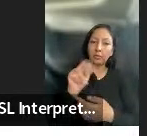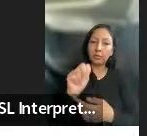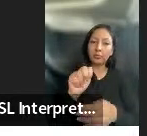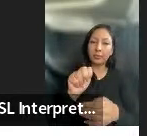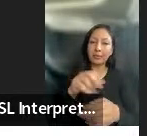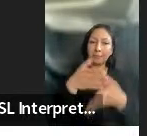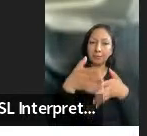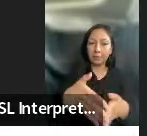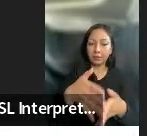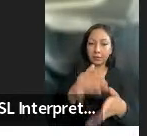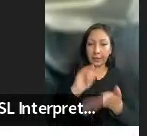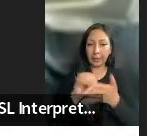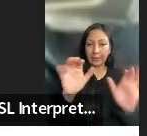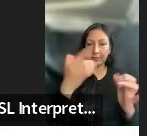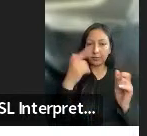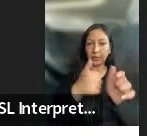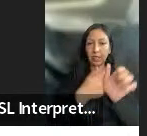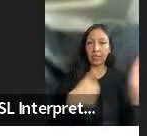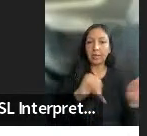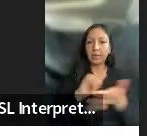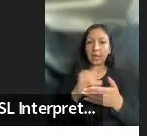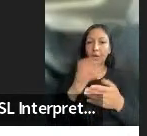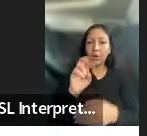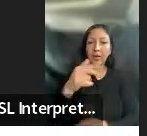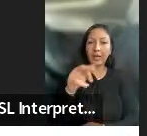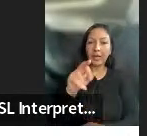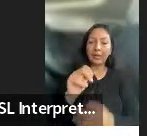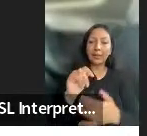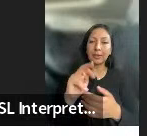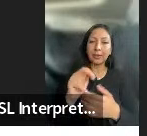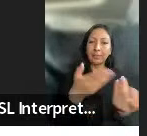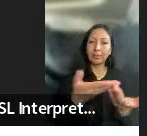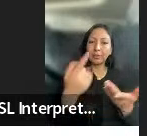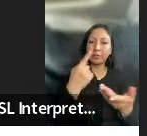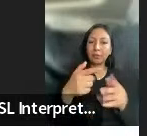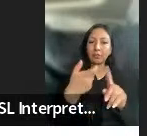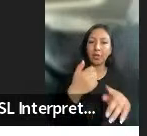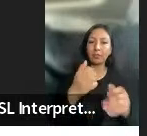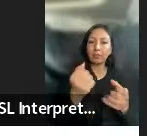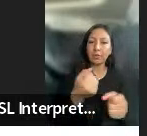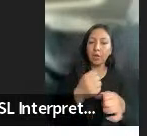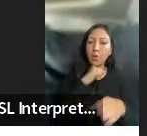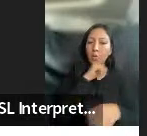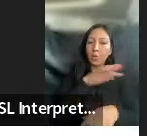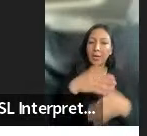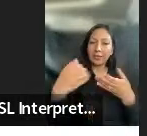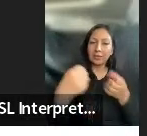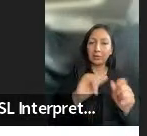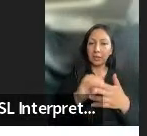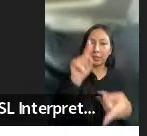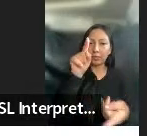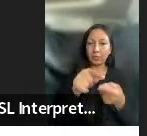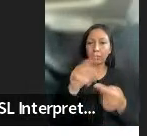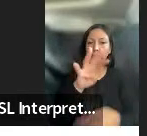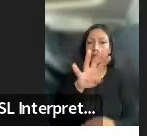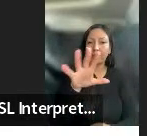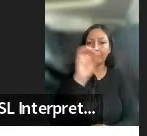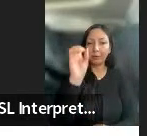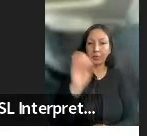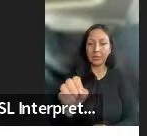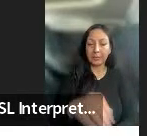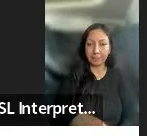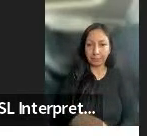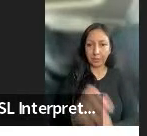Similarly, by diverting organic material from the waste stream, we can reduce the size of our solid waste stream by up to 45%,